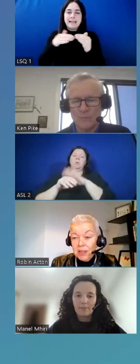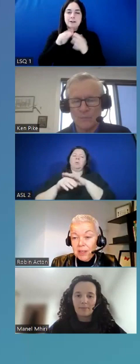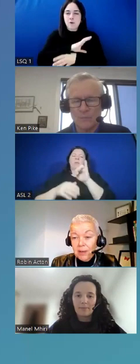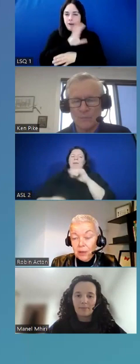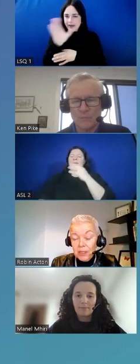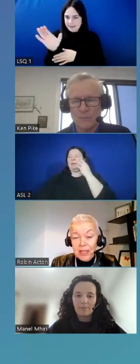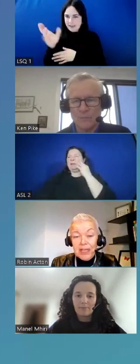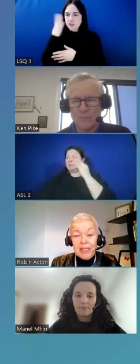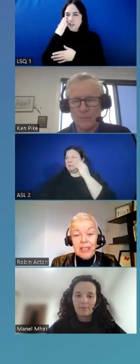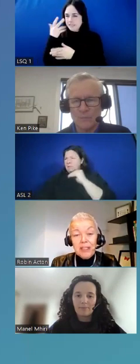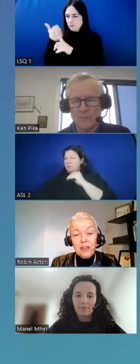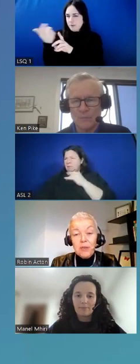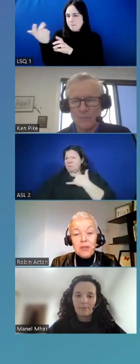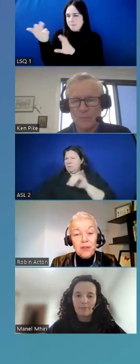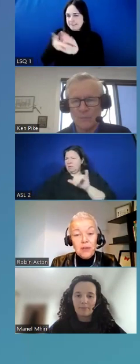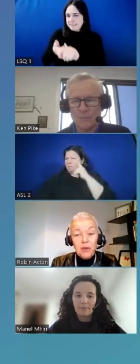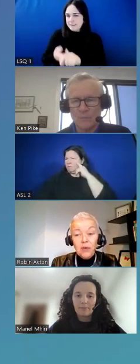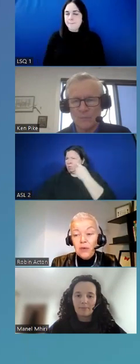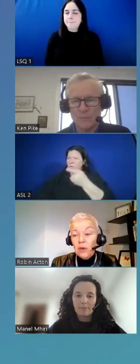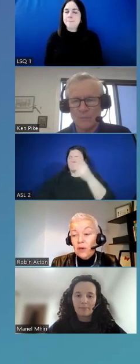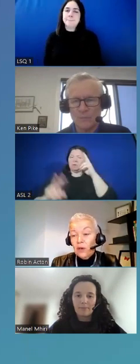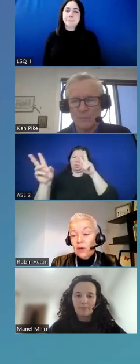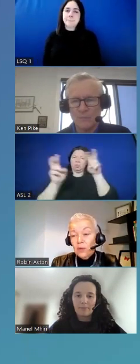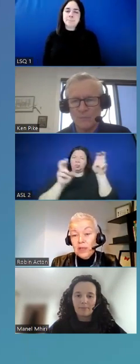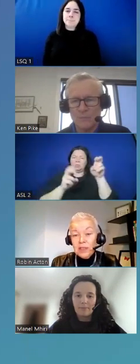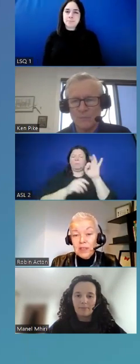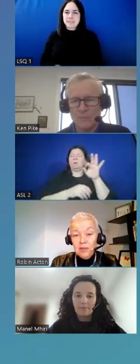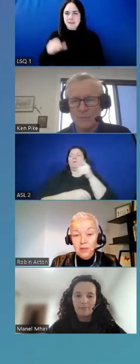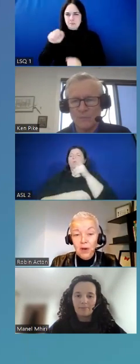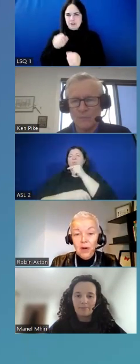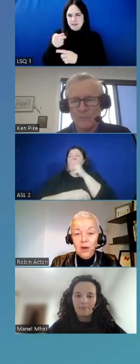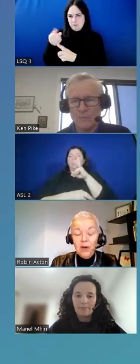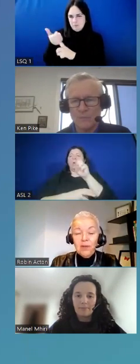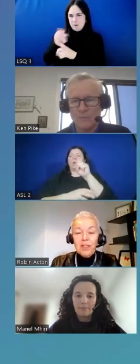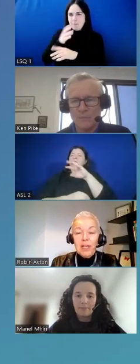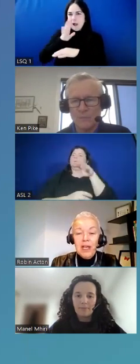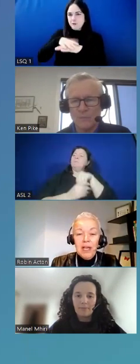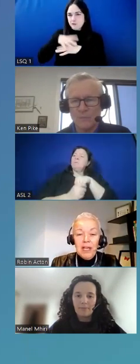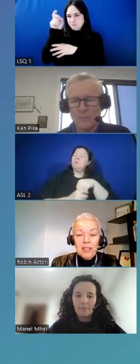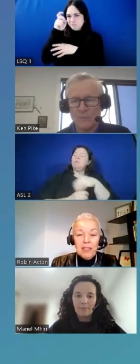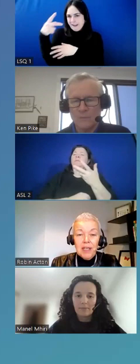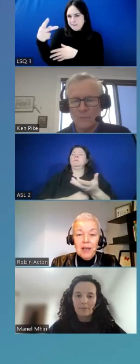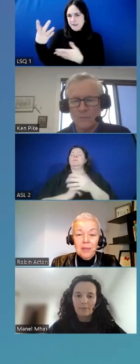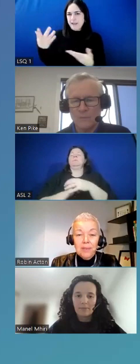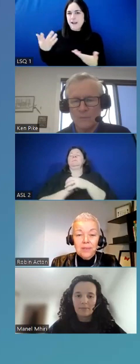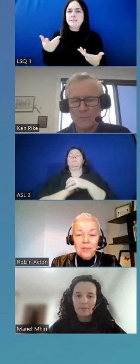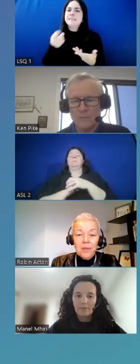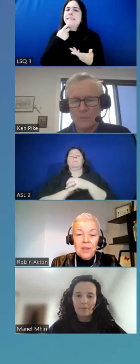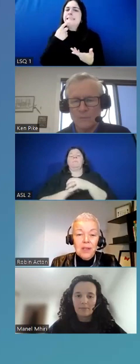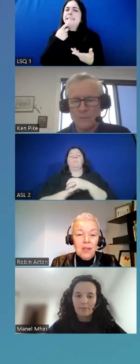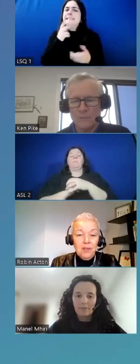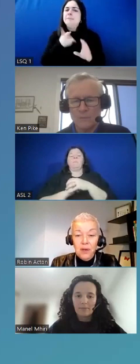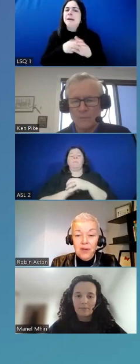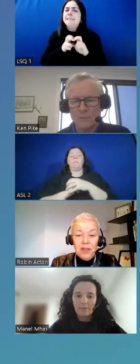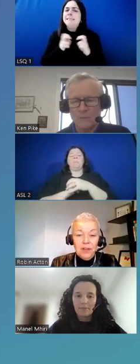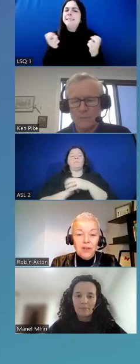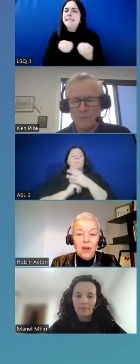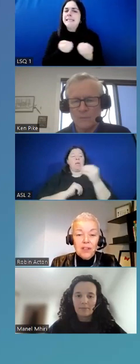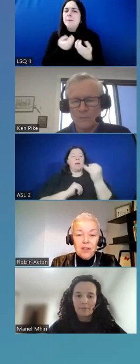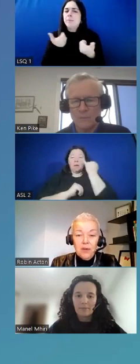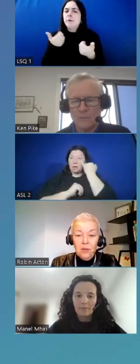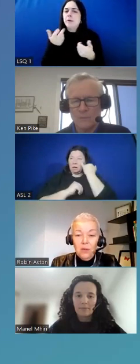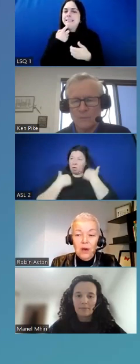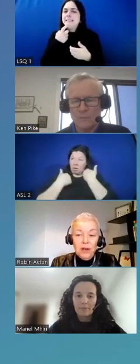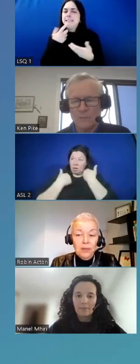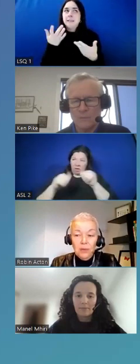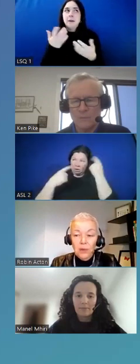experience was like in terms of who was involved, and if you have any